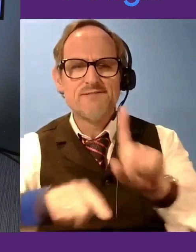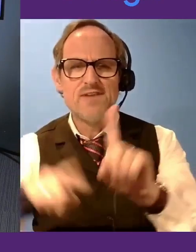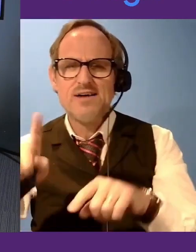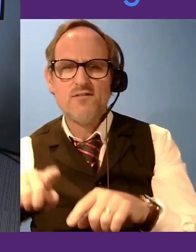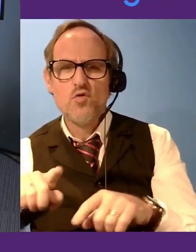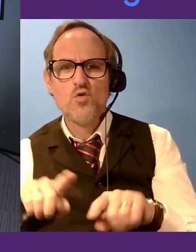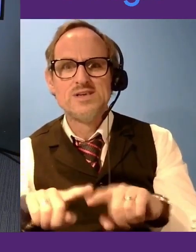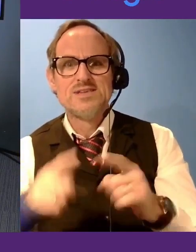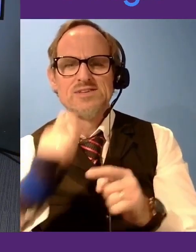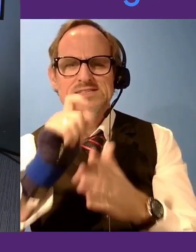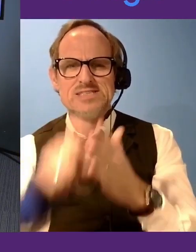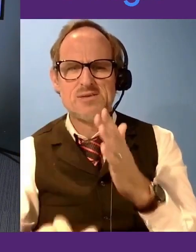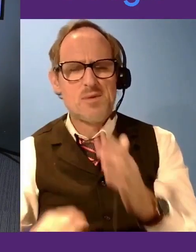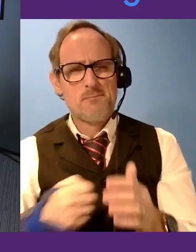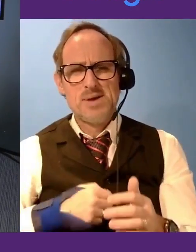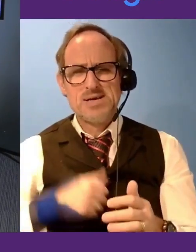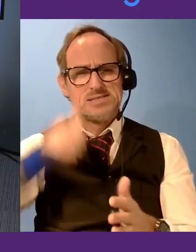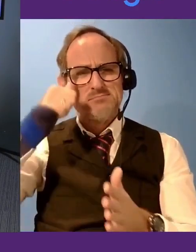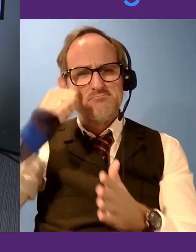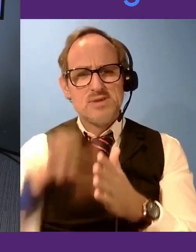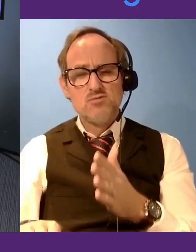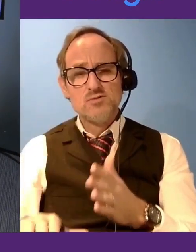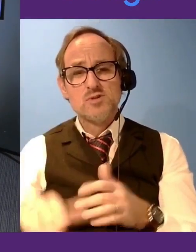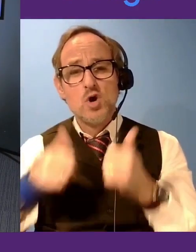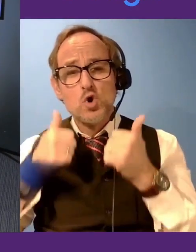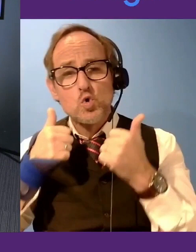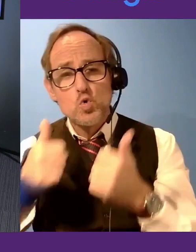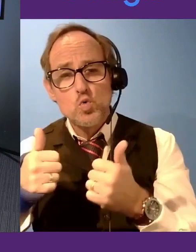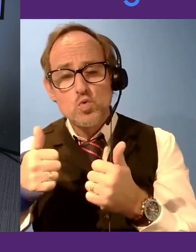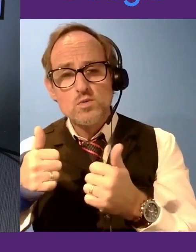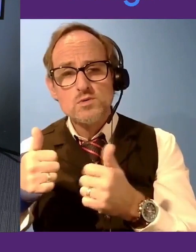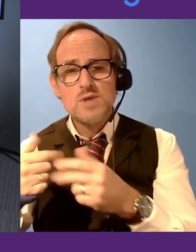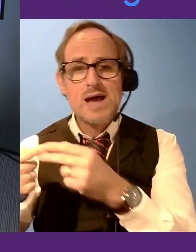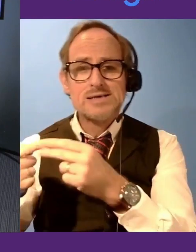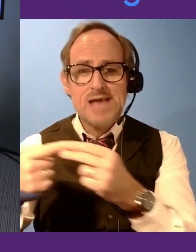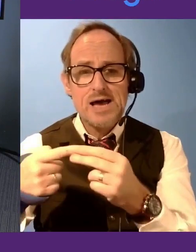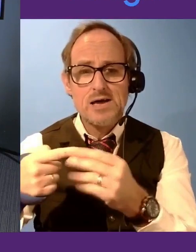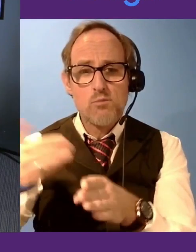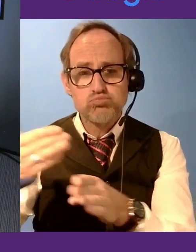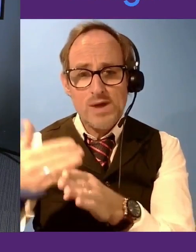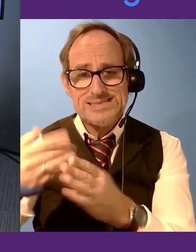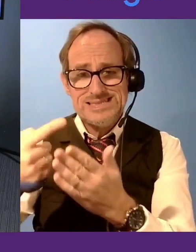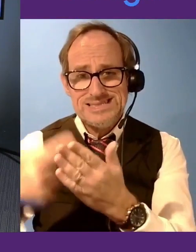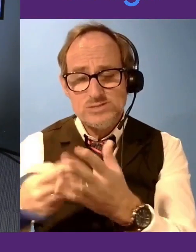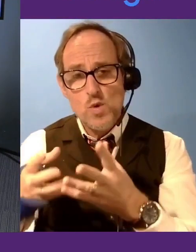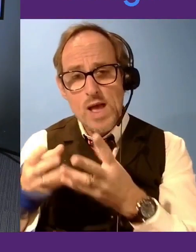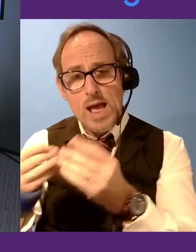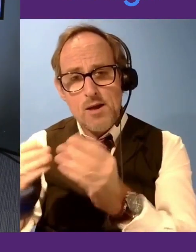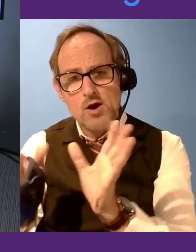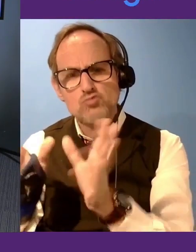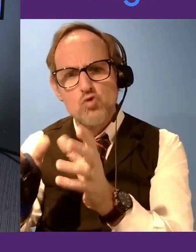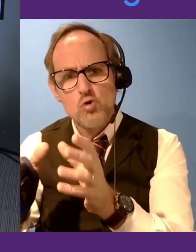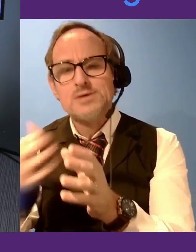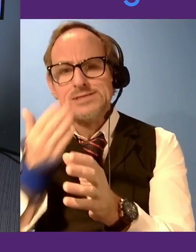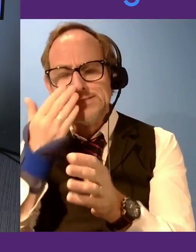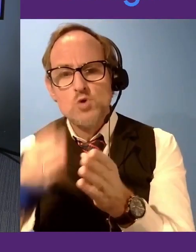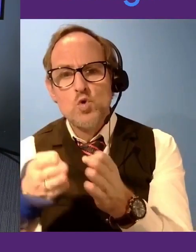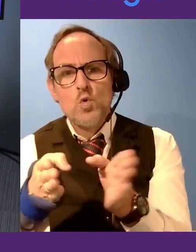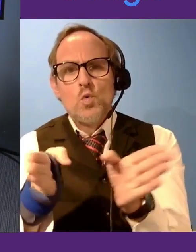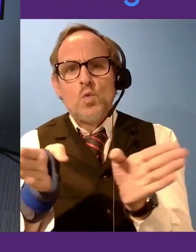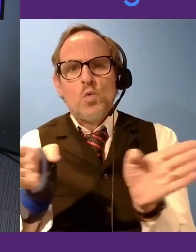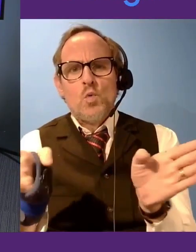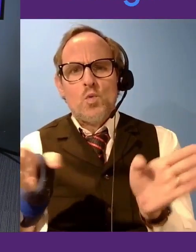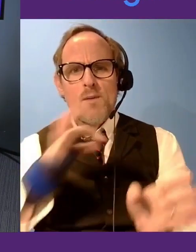of good accessible practice, you're solving things for multiple groups of people at the same time. I think there is the